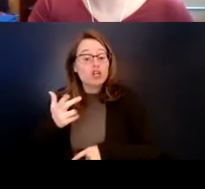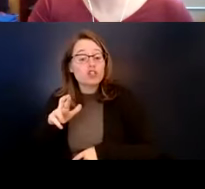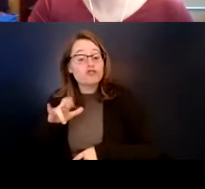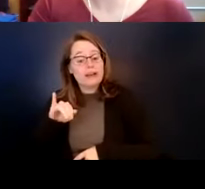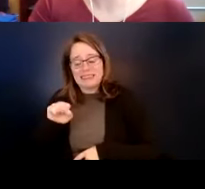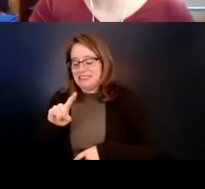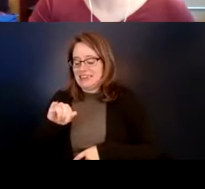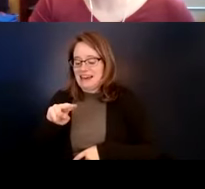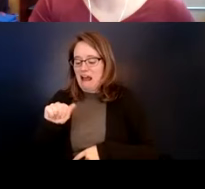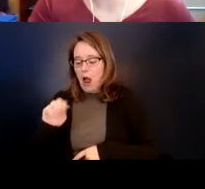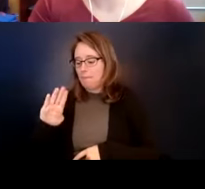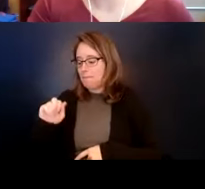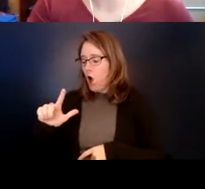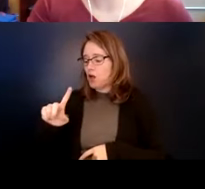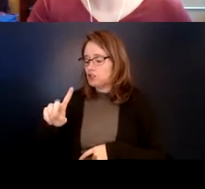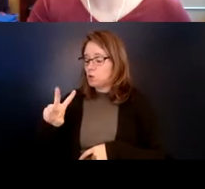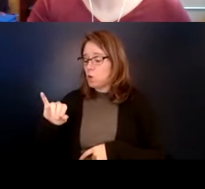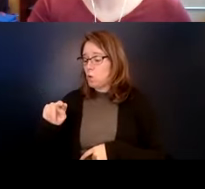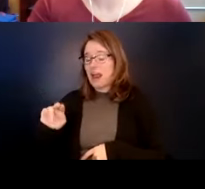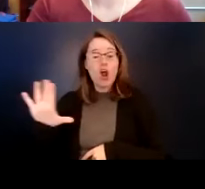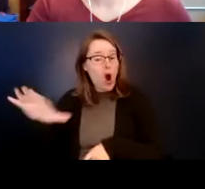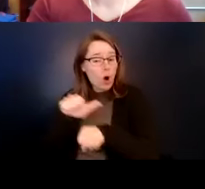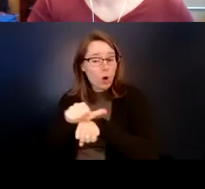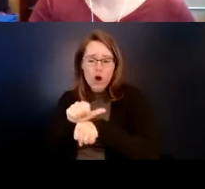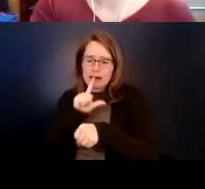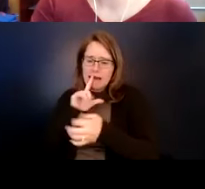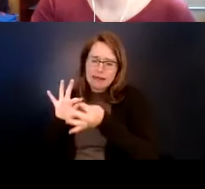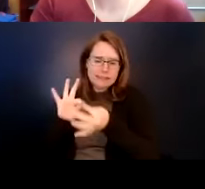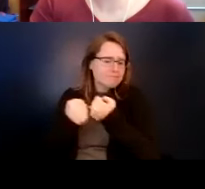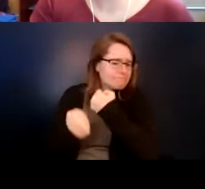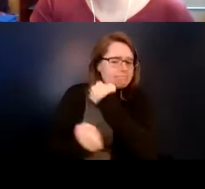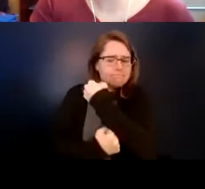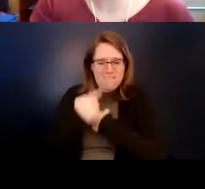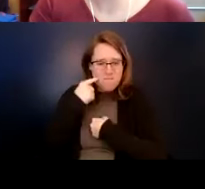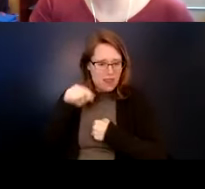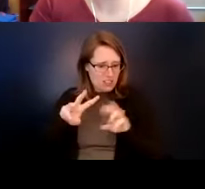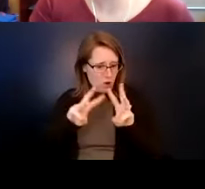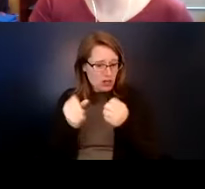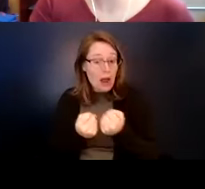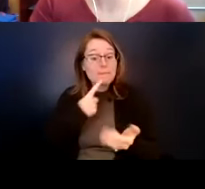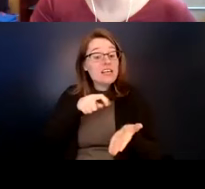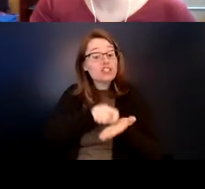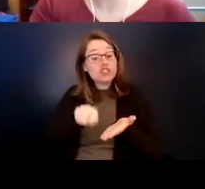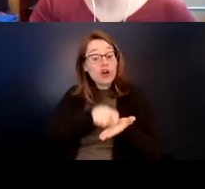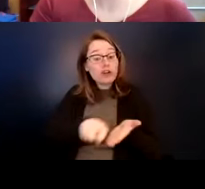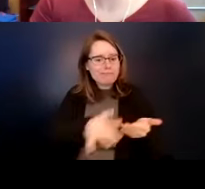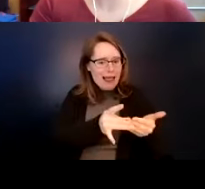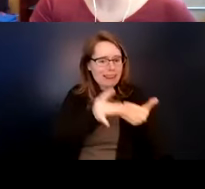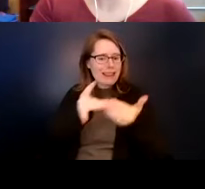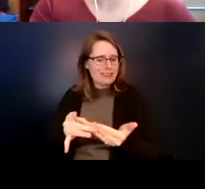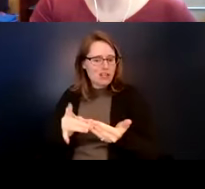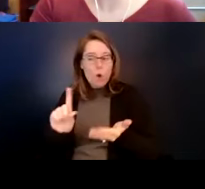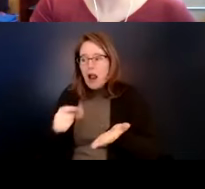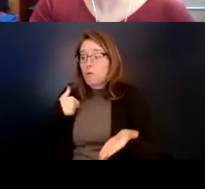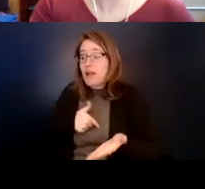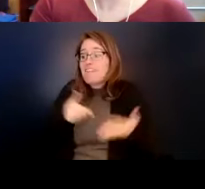a writer whose work is really foundational to this workshop, says journal writing leads us where we have already decided